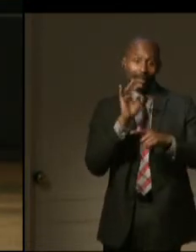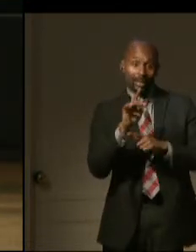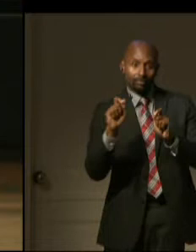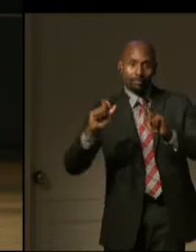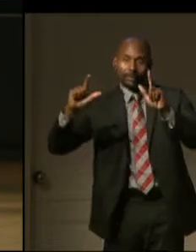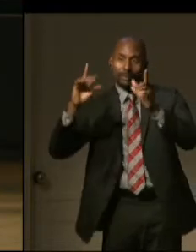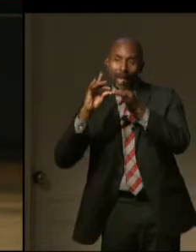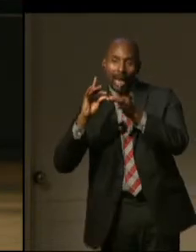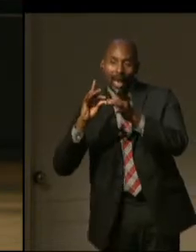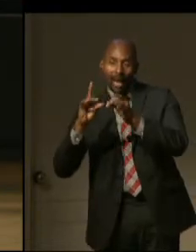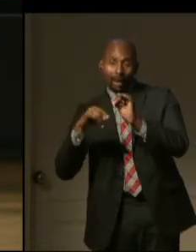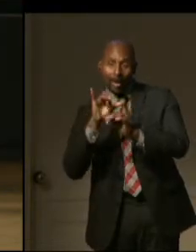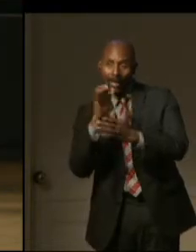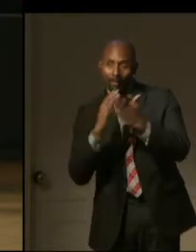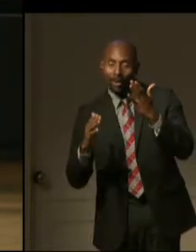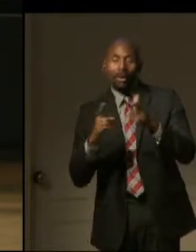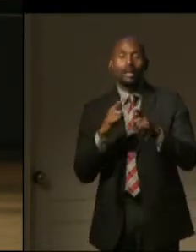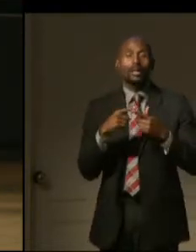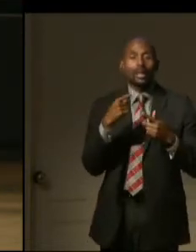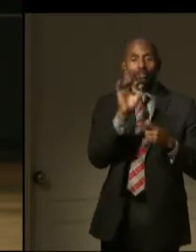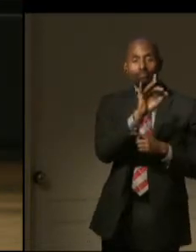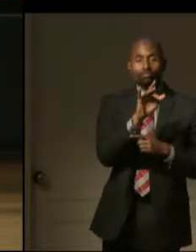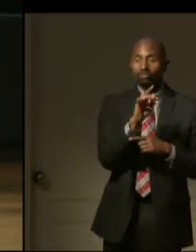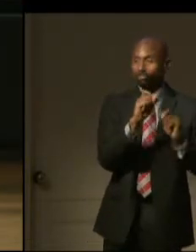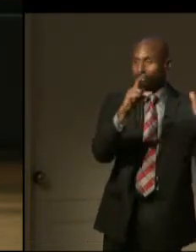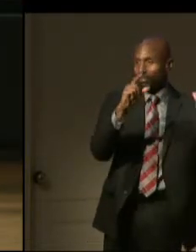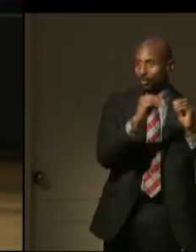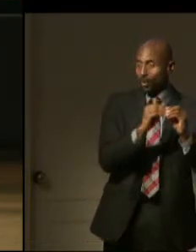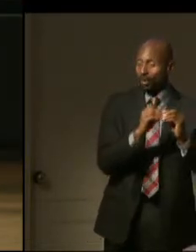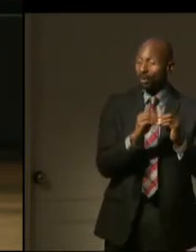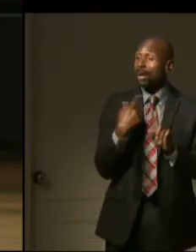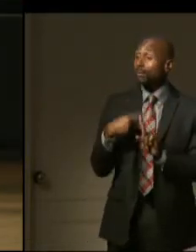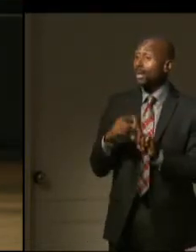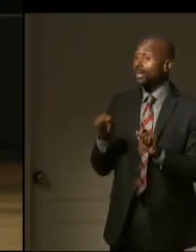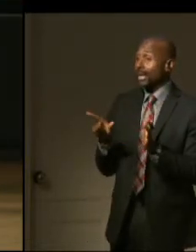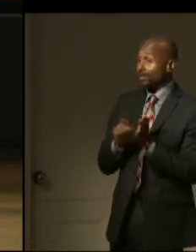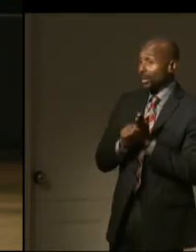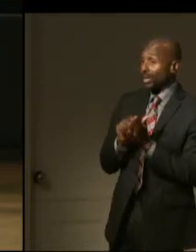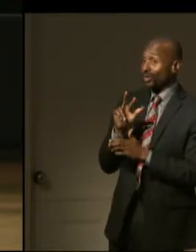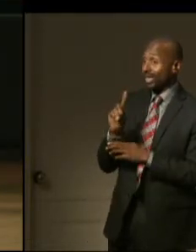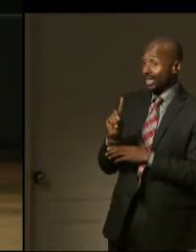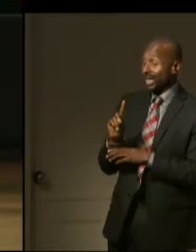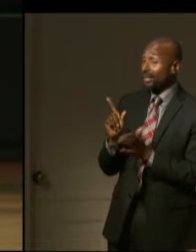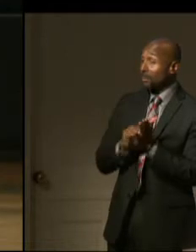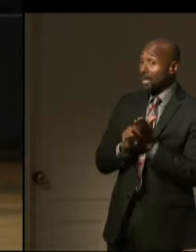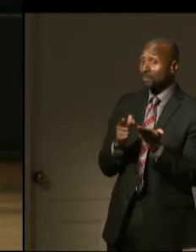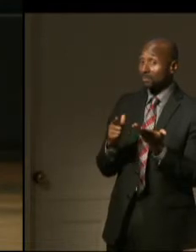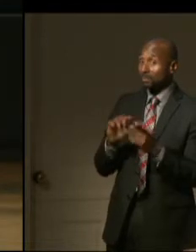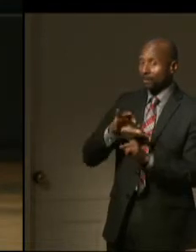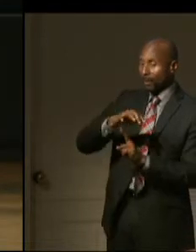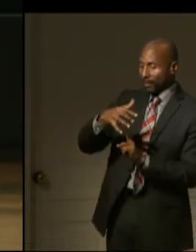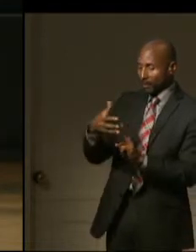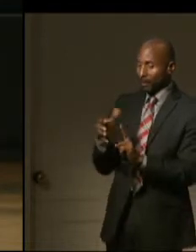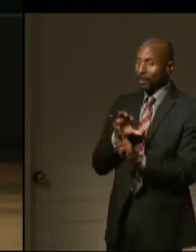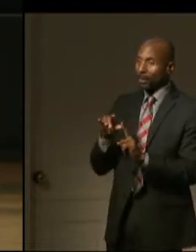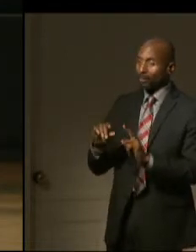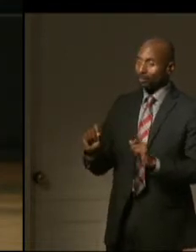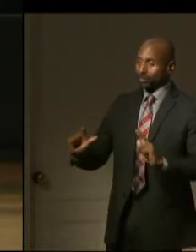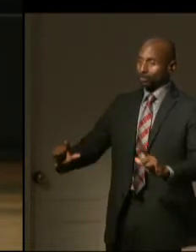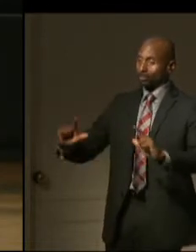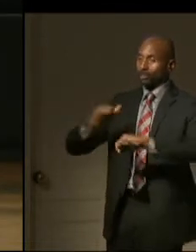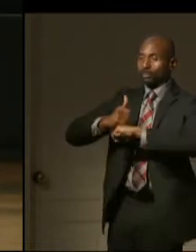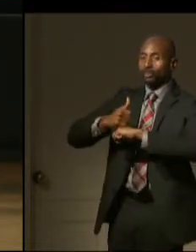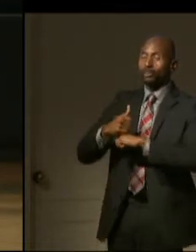it. And then again, we can print 3D print as well and then create a more hands-on model of something that you can't